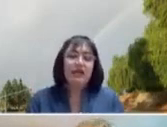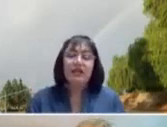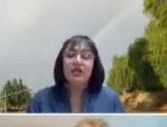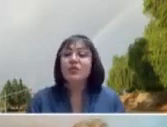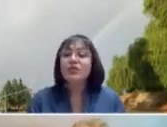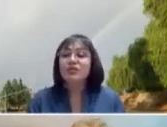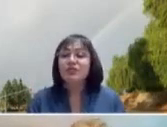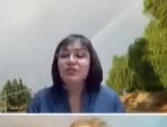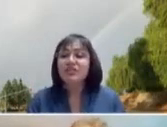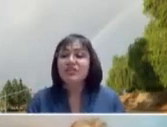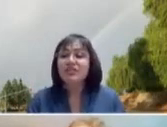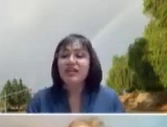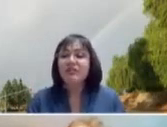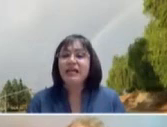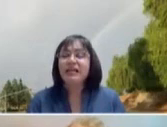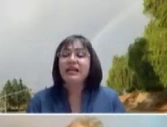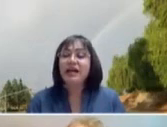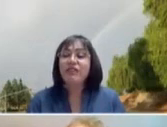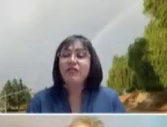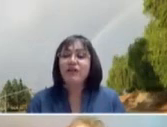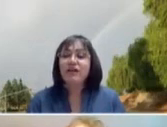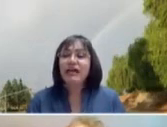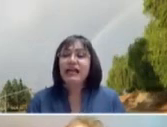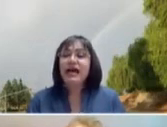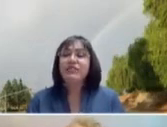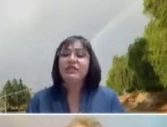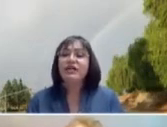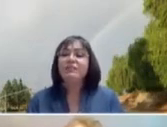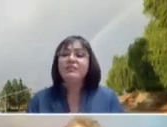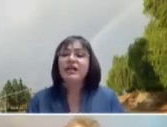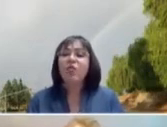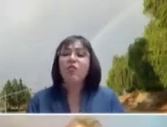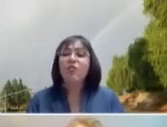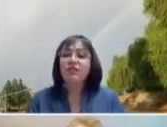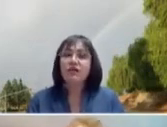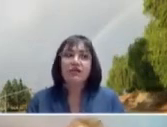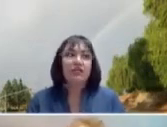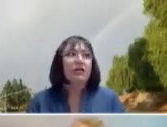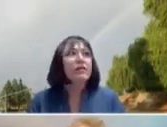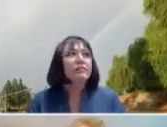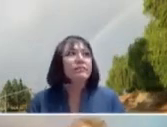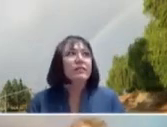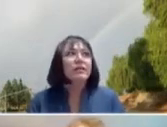made a new resolution for this year and making an effort and having them take over their